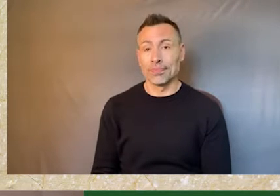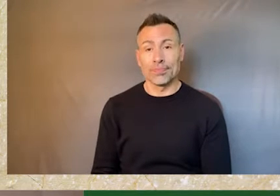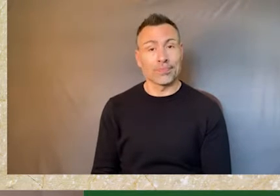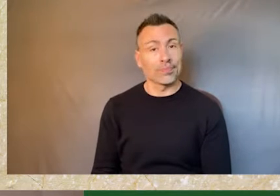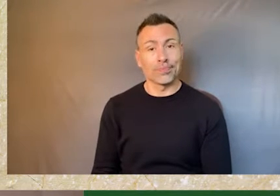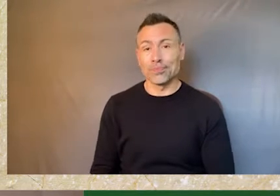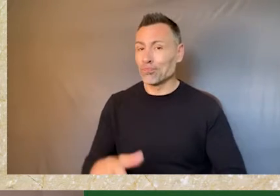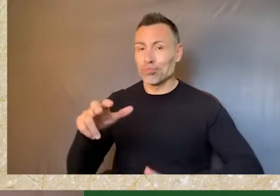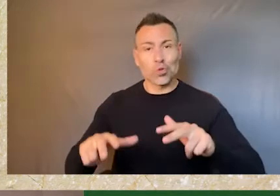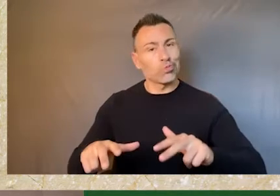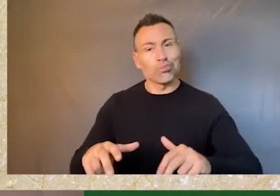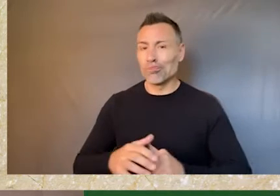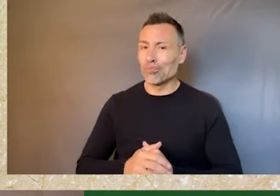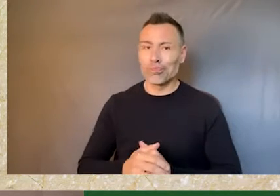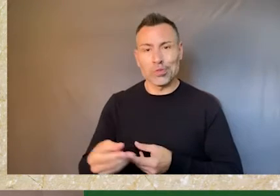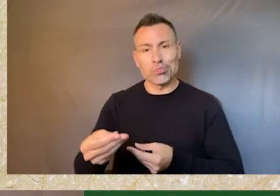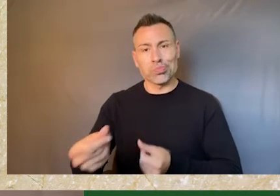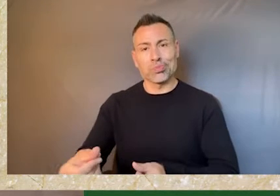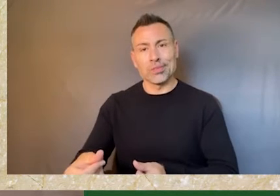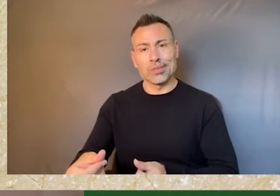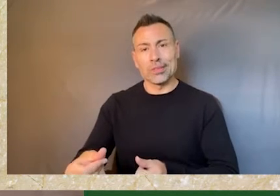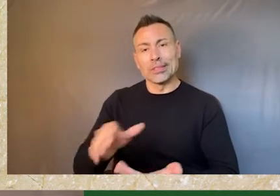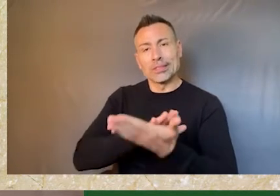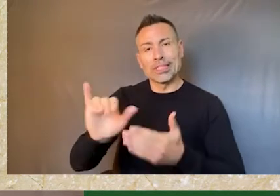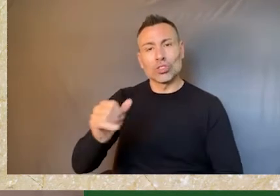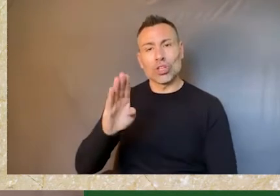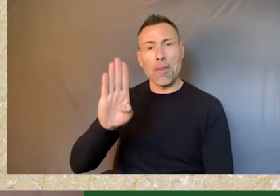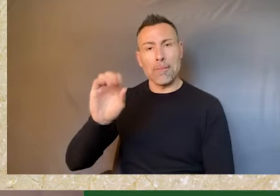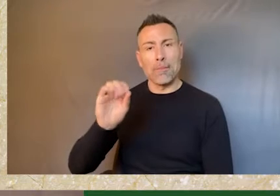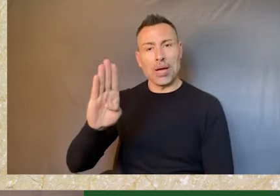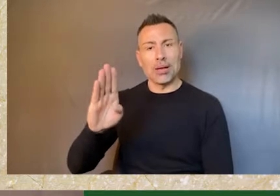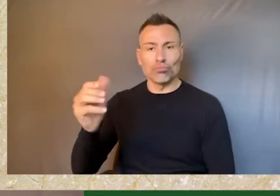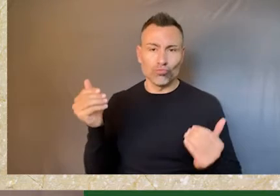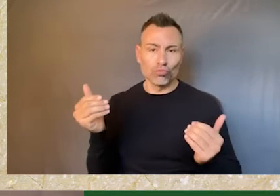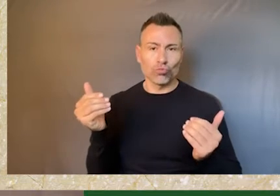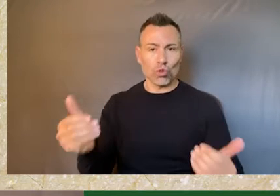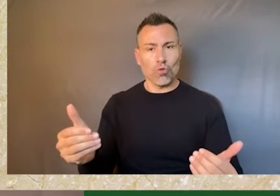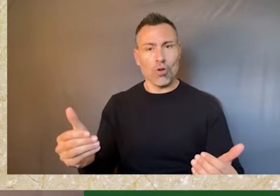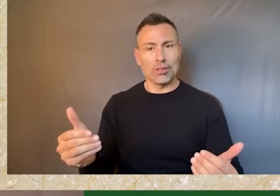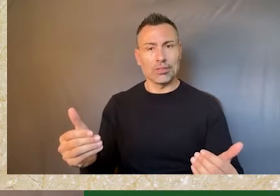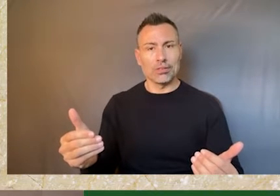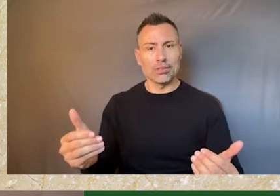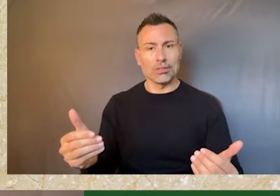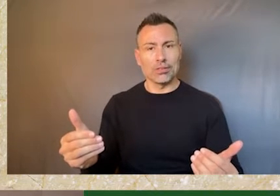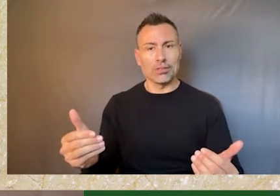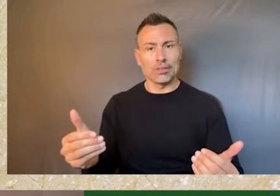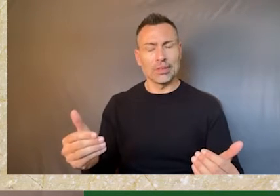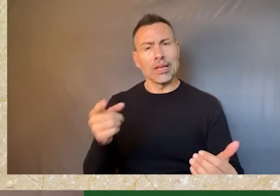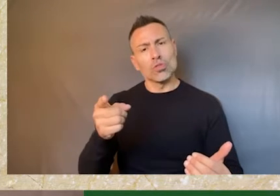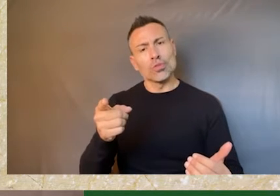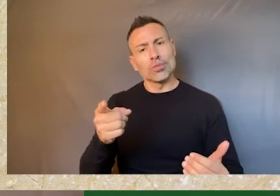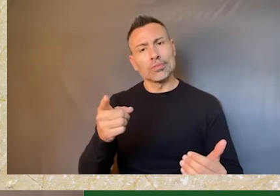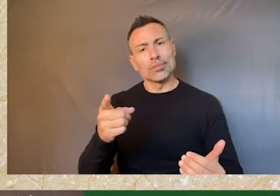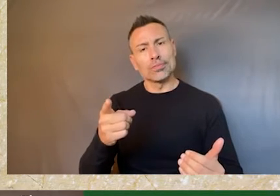Awkward no more. Nice job, Bob. Go forth and be human.